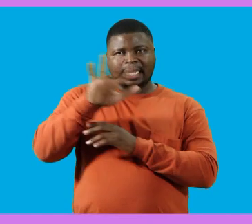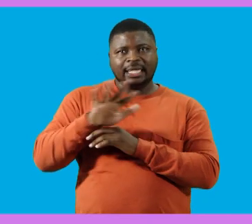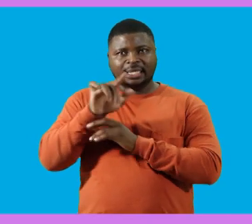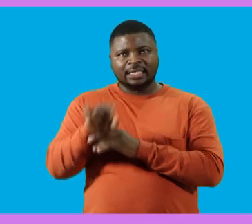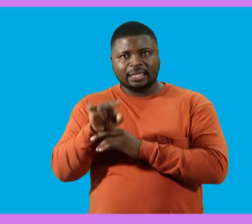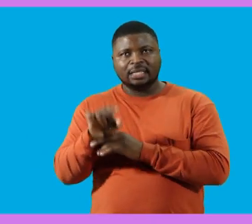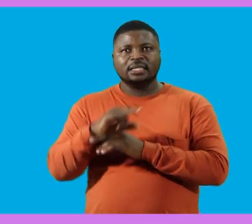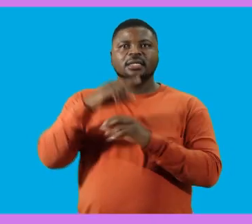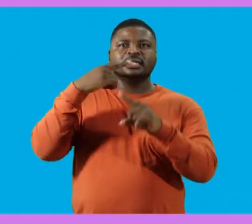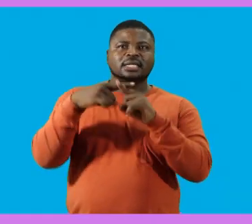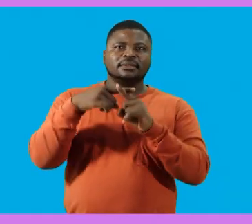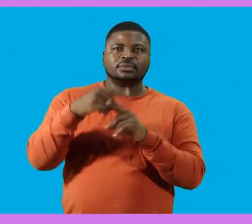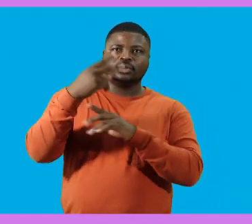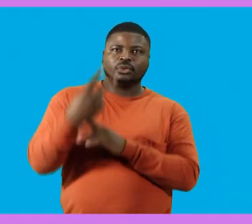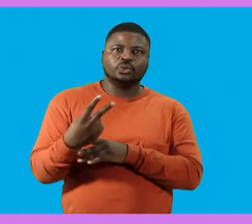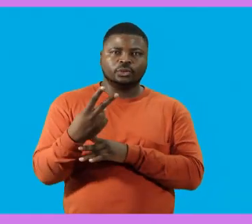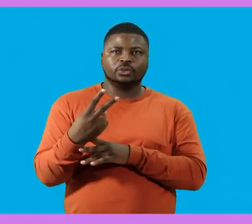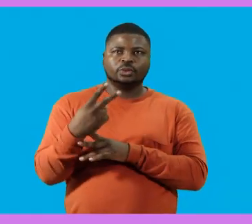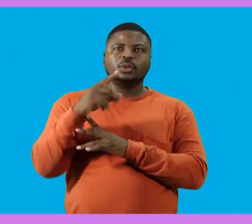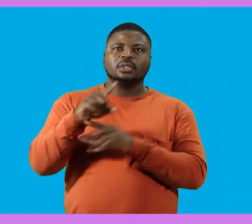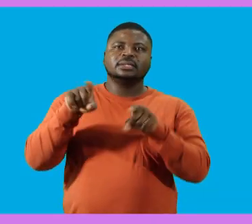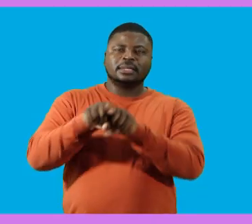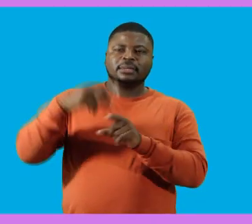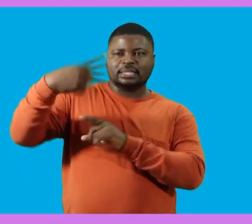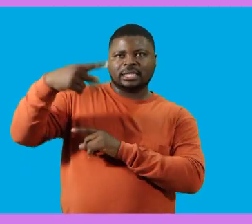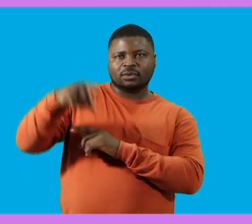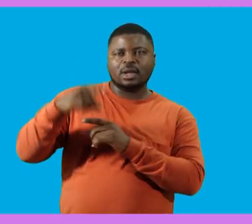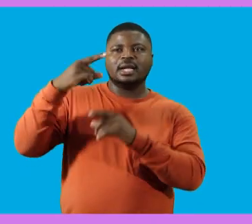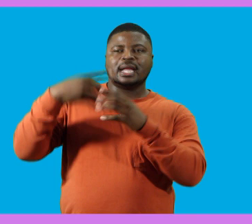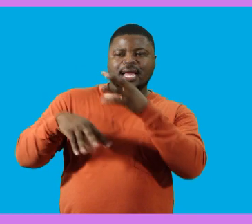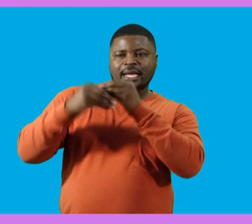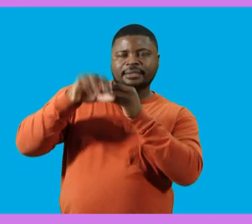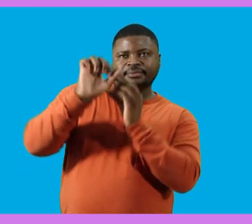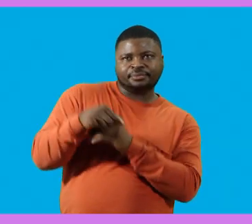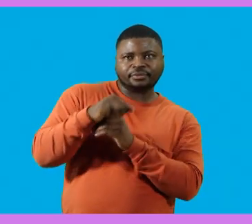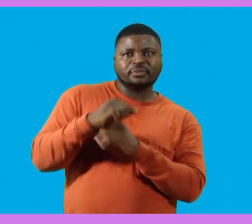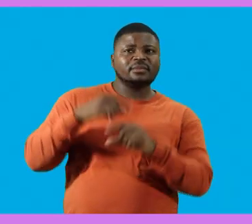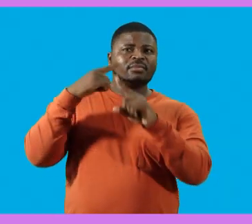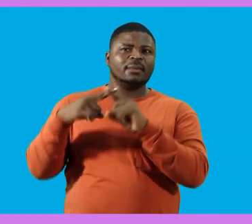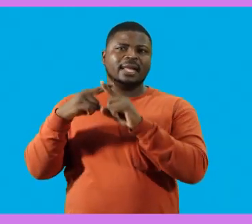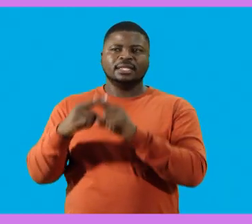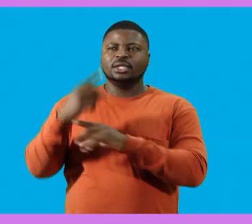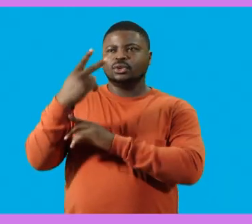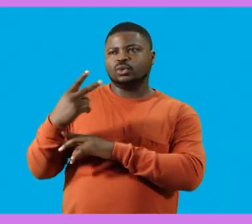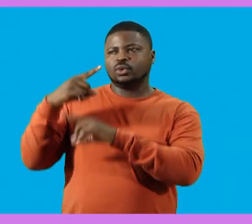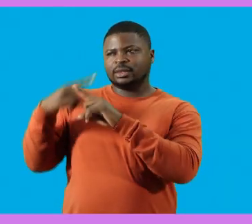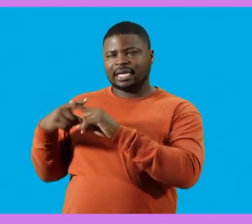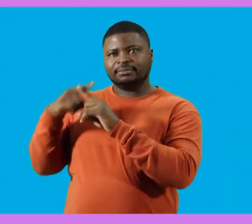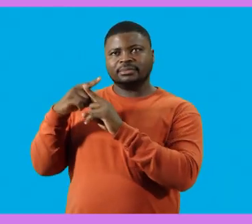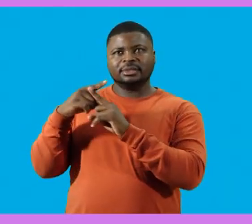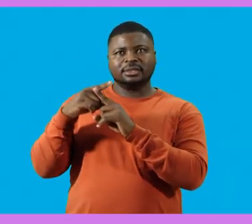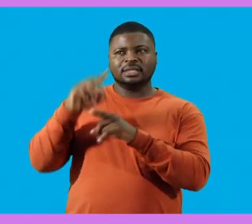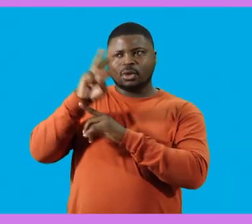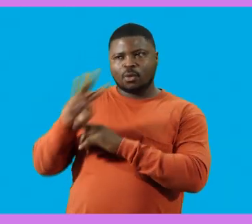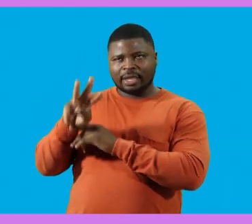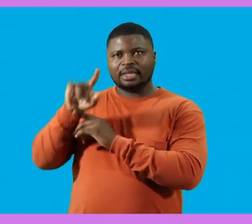this one times 2, there's the first one and the second one, plus 2 times